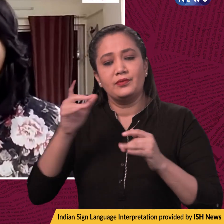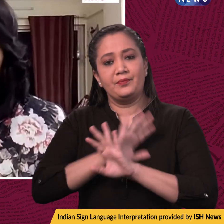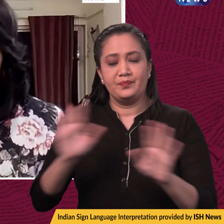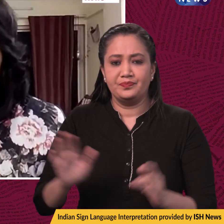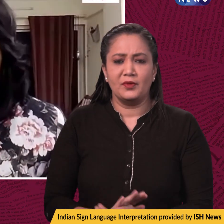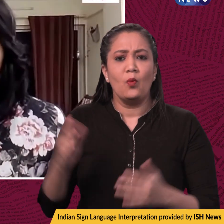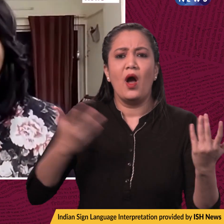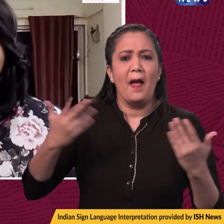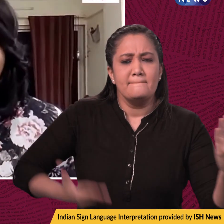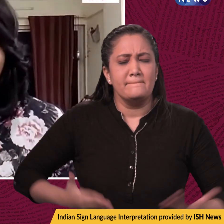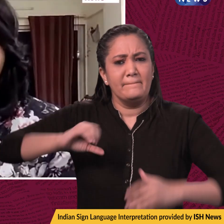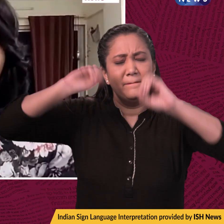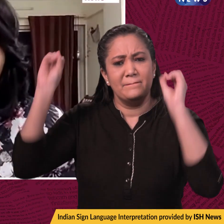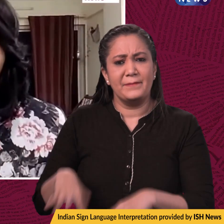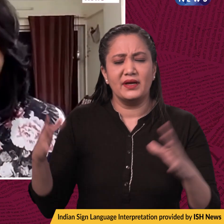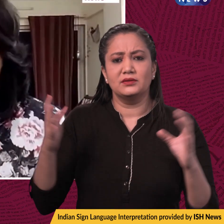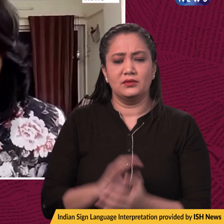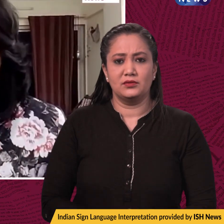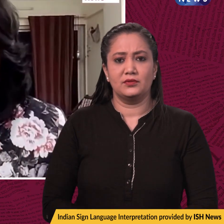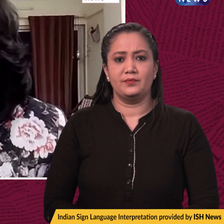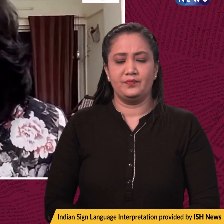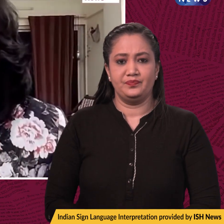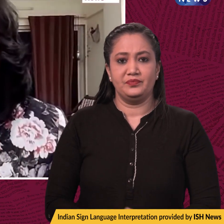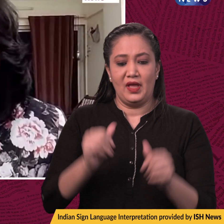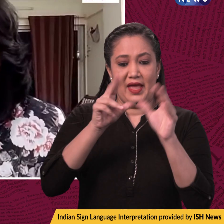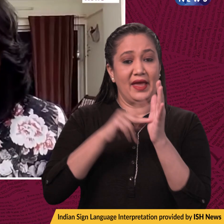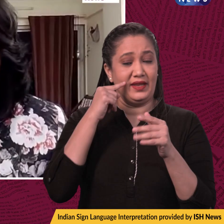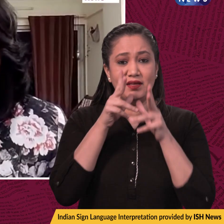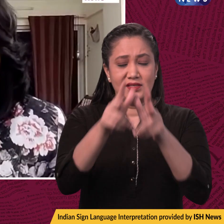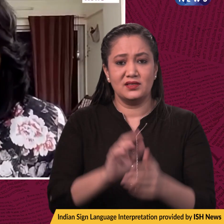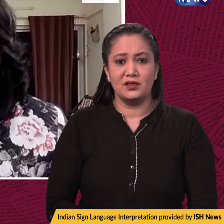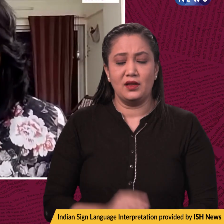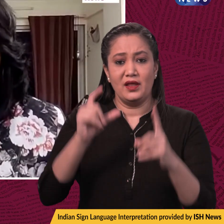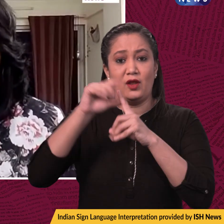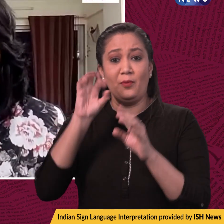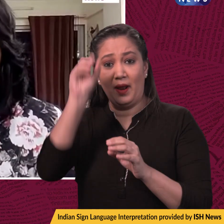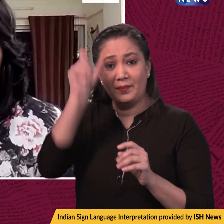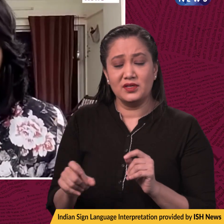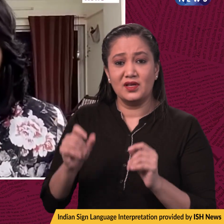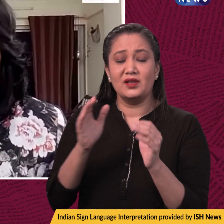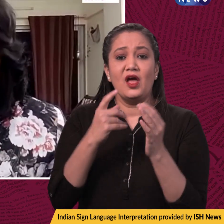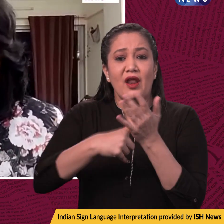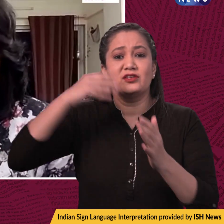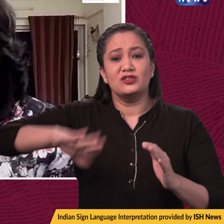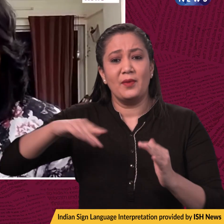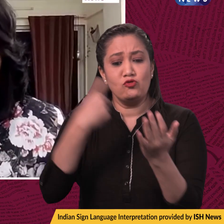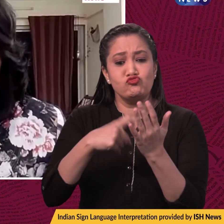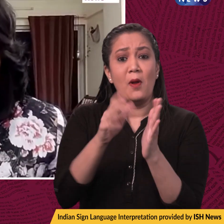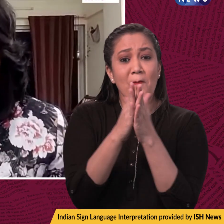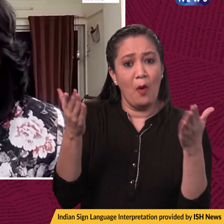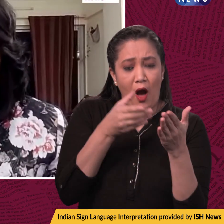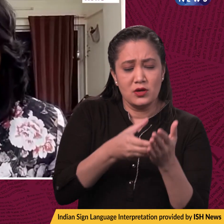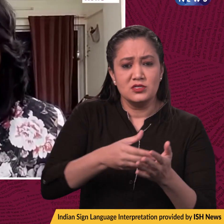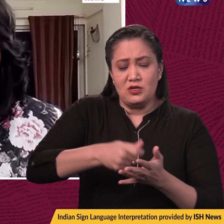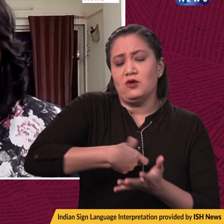calling it unruly behaviour in the House. Now, according to ANI, Derek O'Brien allegedly threw the Rajya Sabha rule